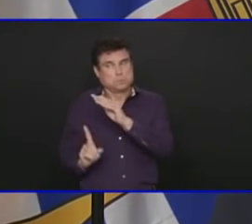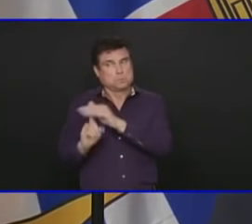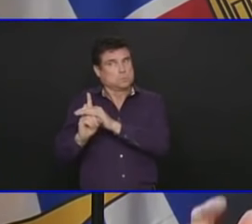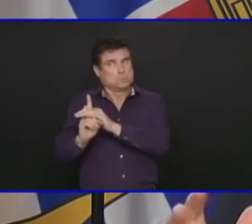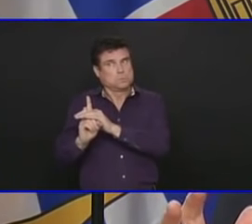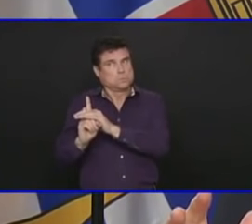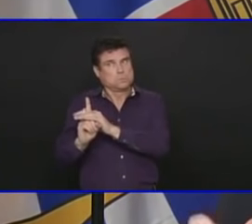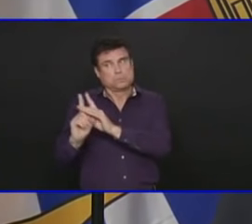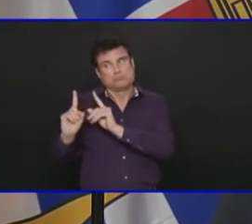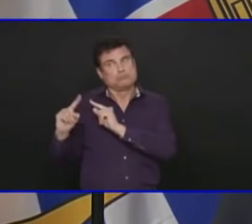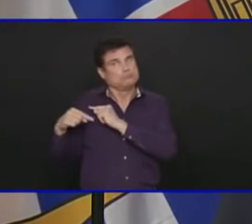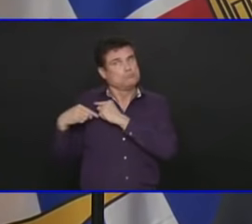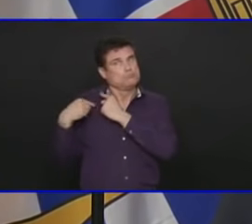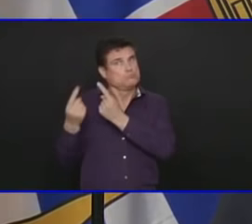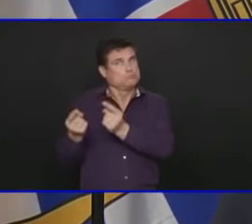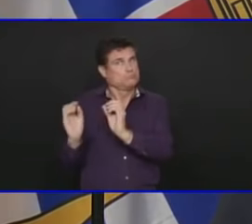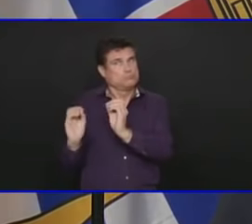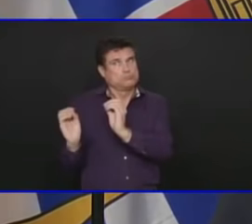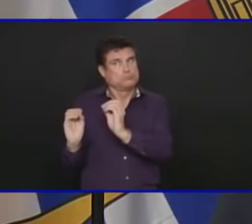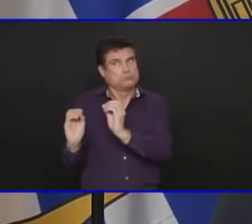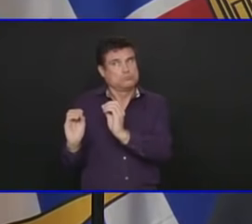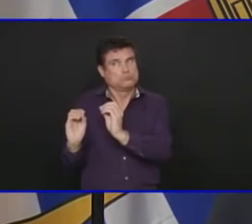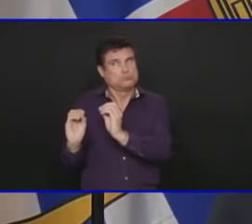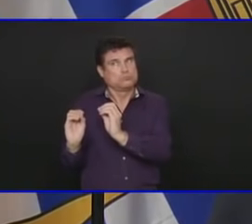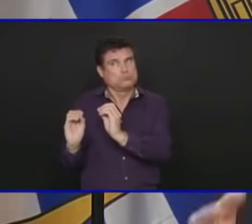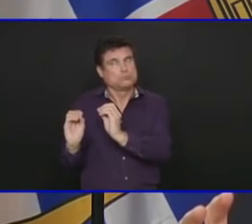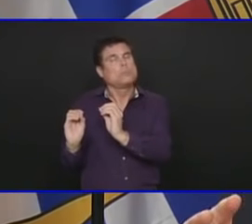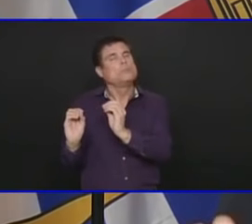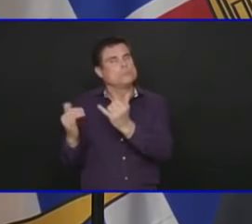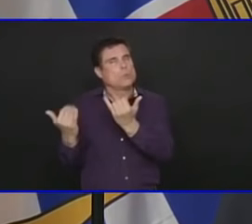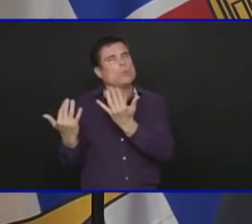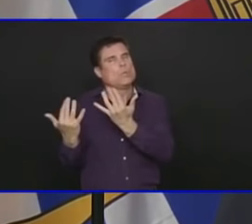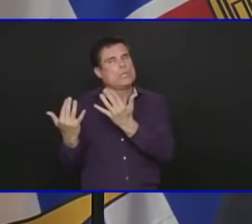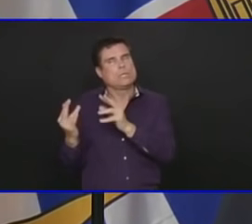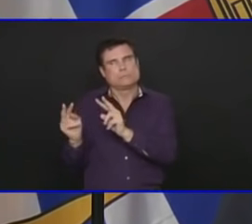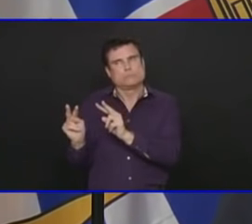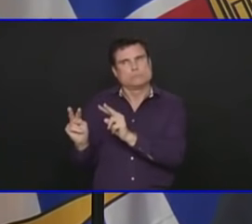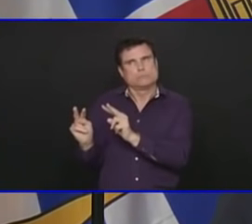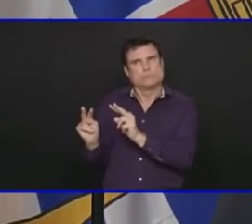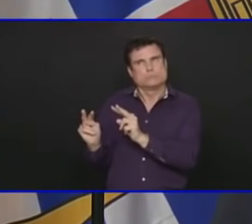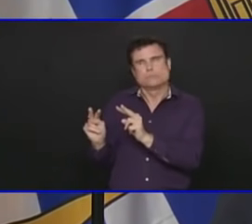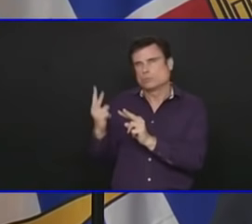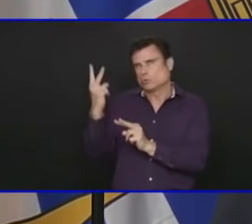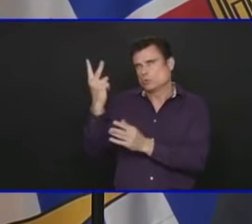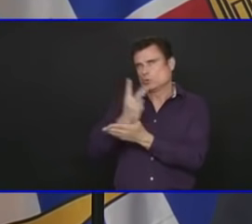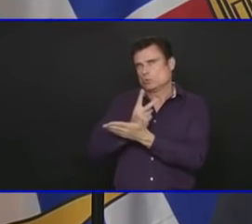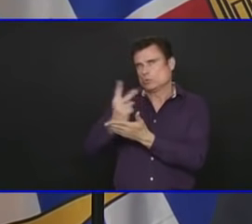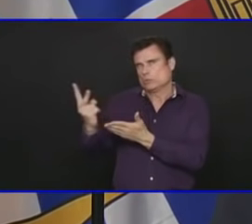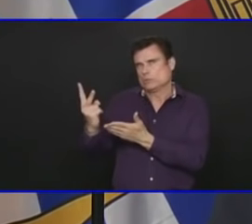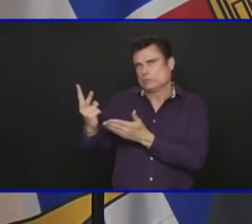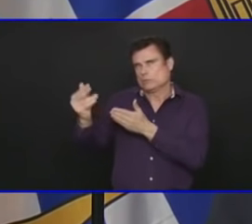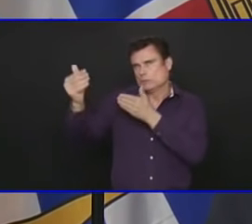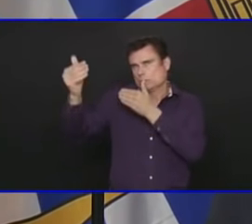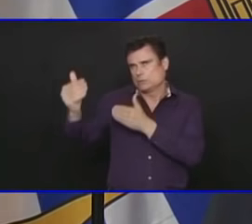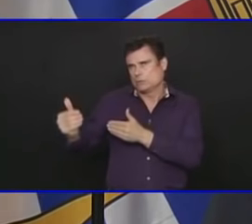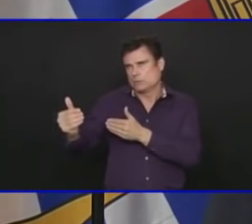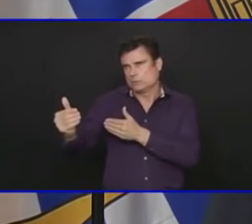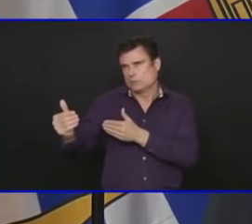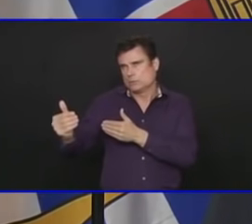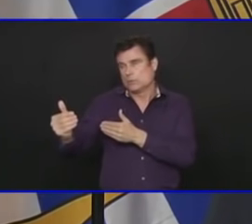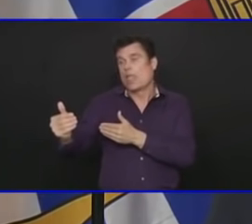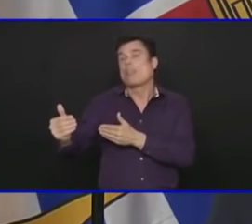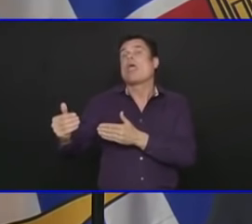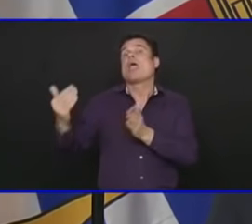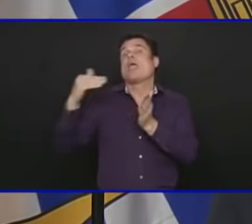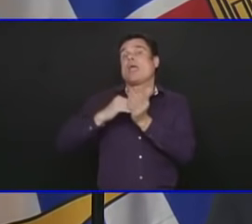over in that situation. So we are still holding our breath on Lynn Valley, but it looks like things are going well. The other